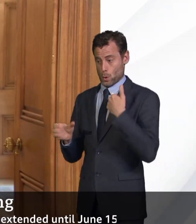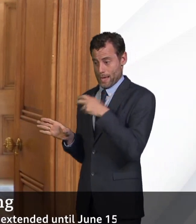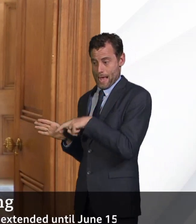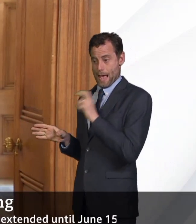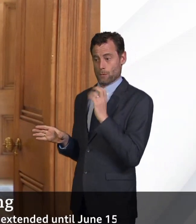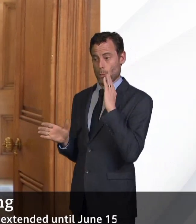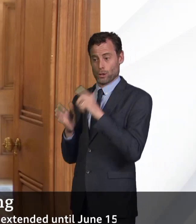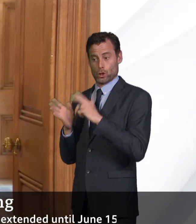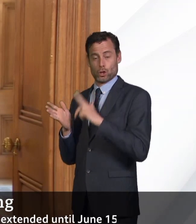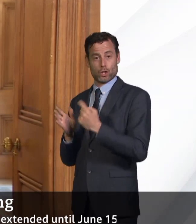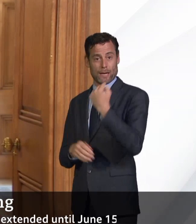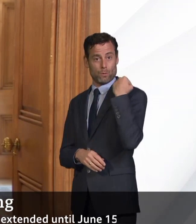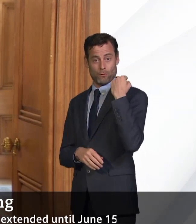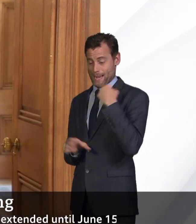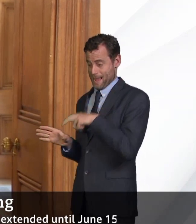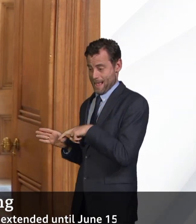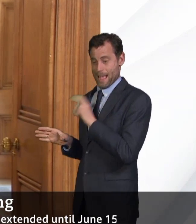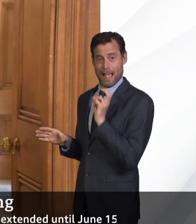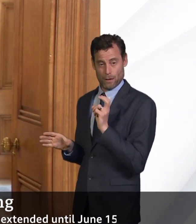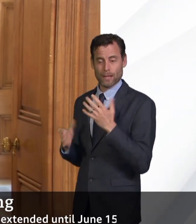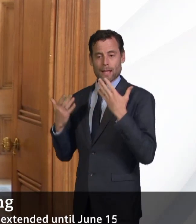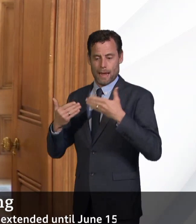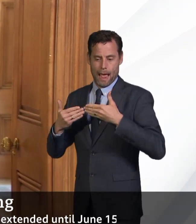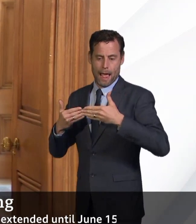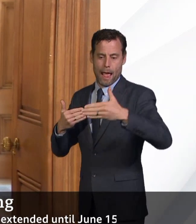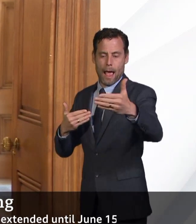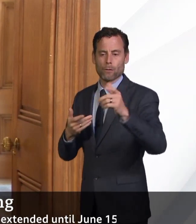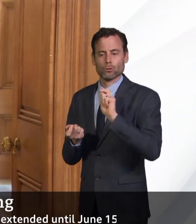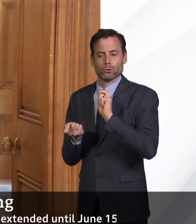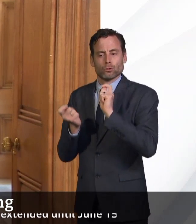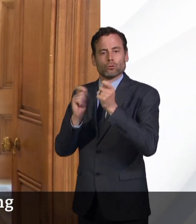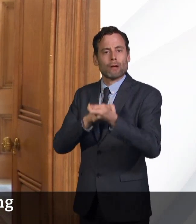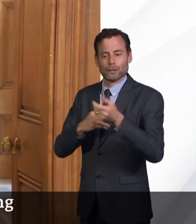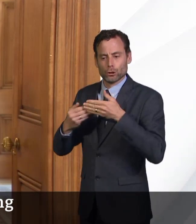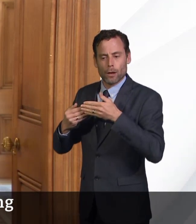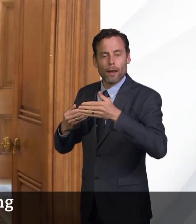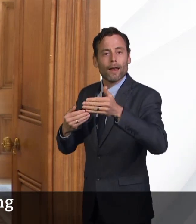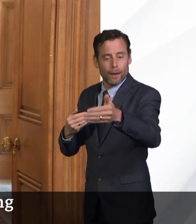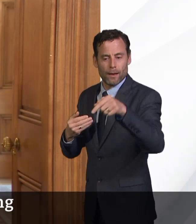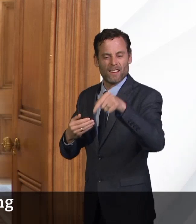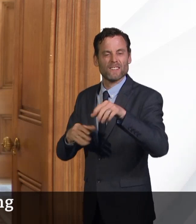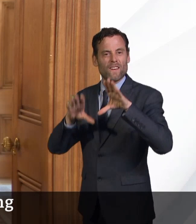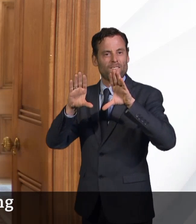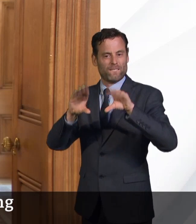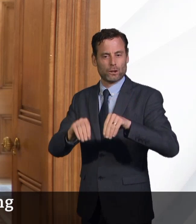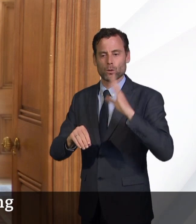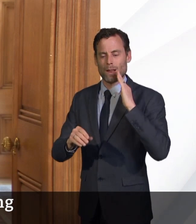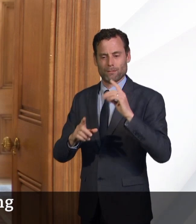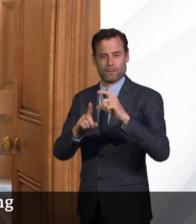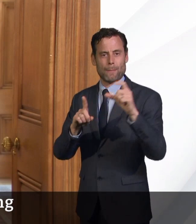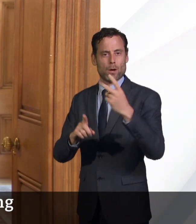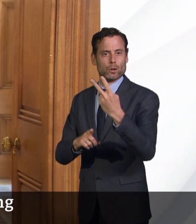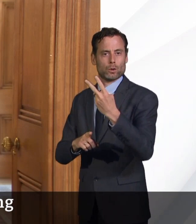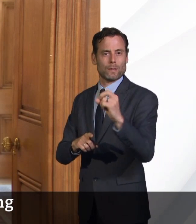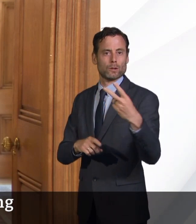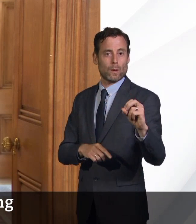end of January. We have a transition period that ends at the end of this year, and we will still be ending